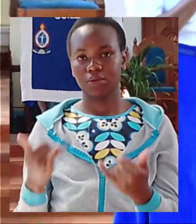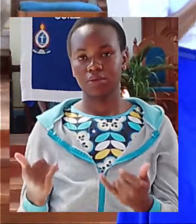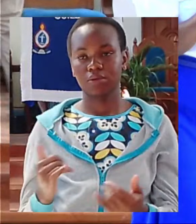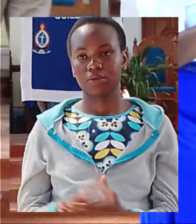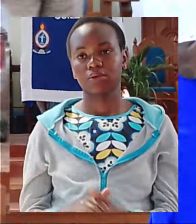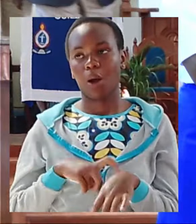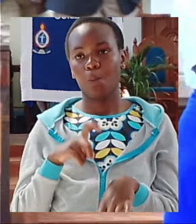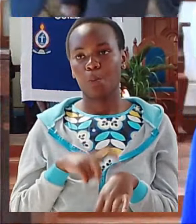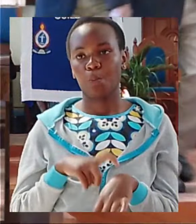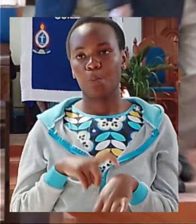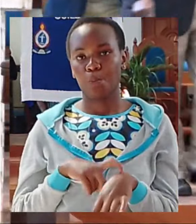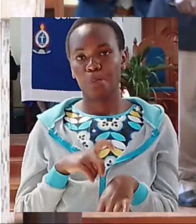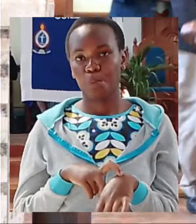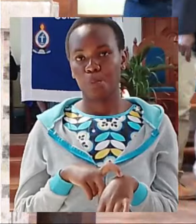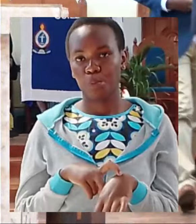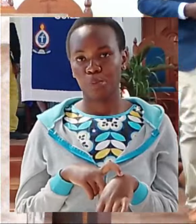It's your time.